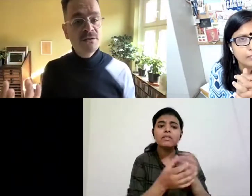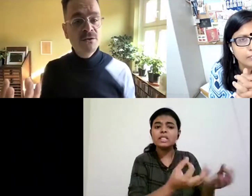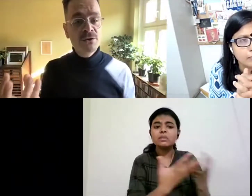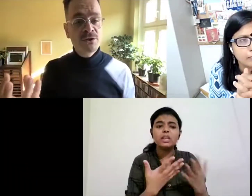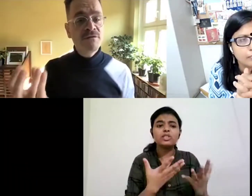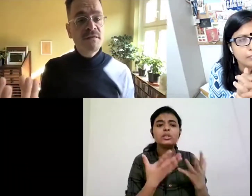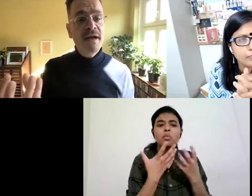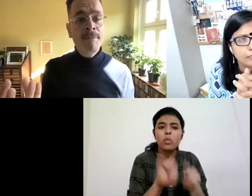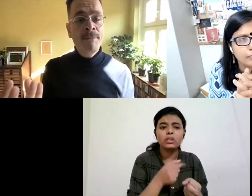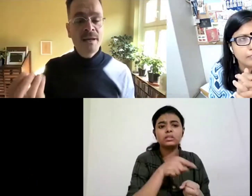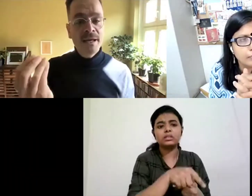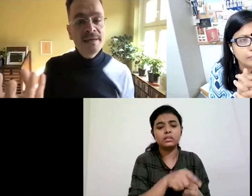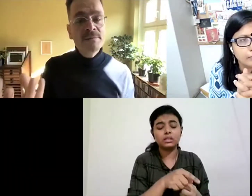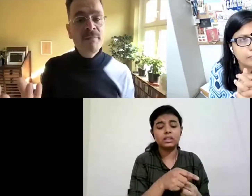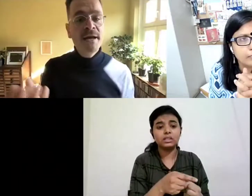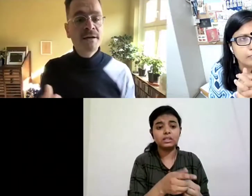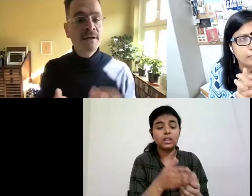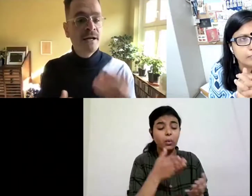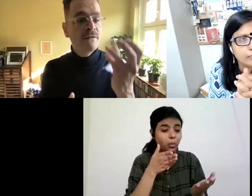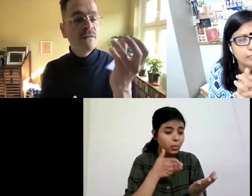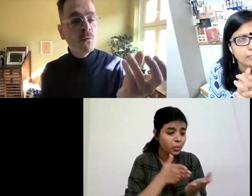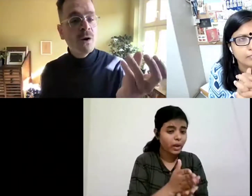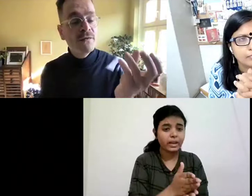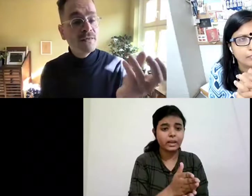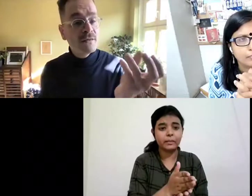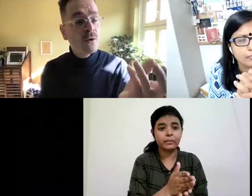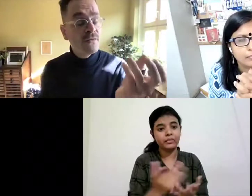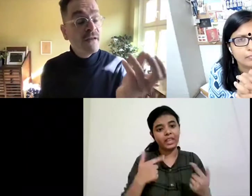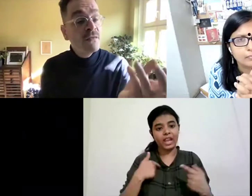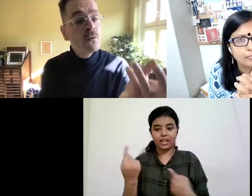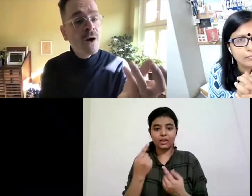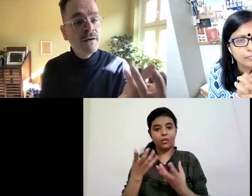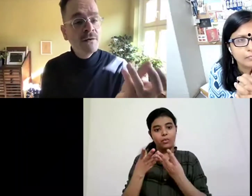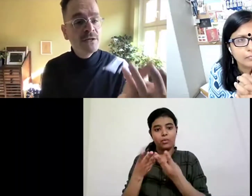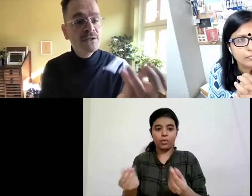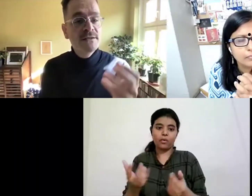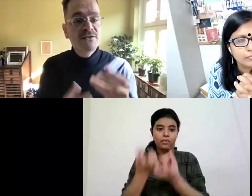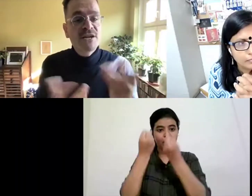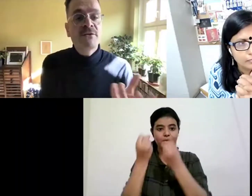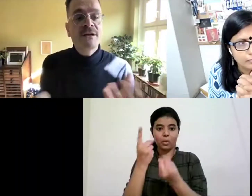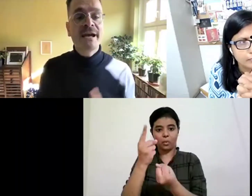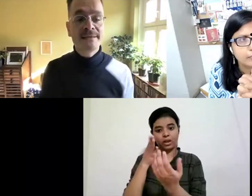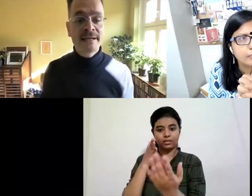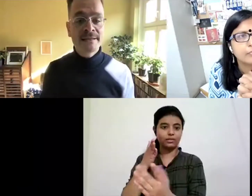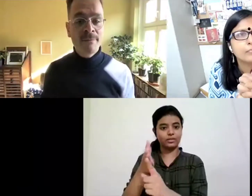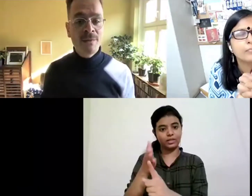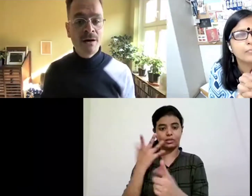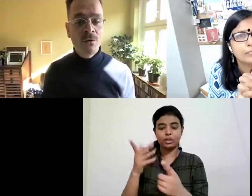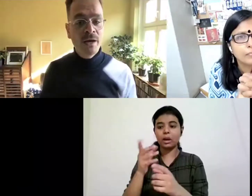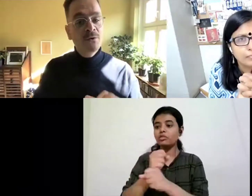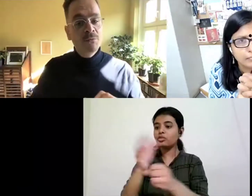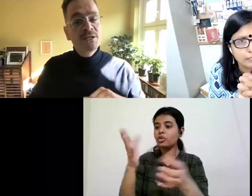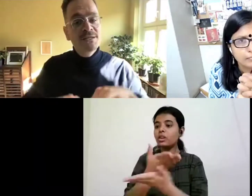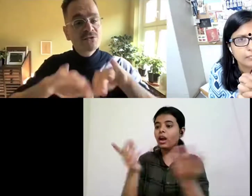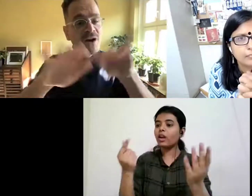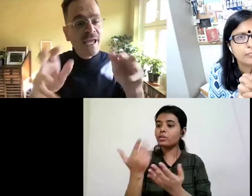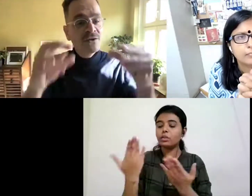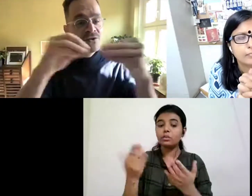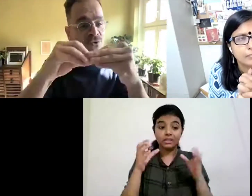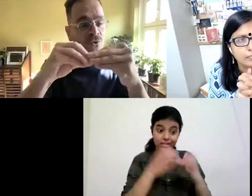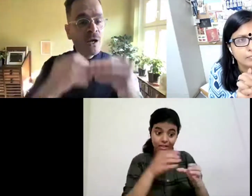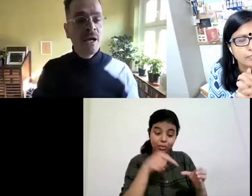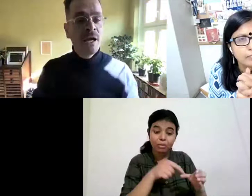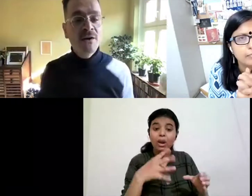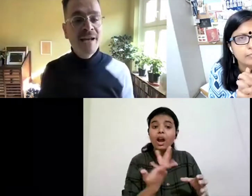special solution for them is better than the one which is generalizing somehow and which is